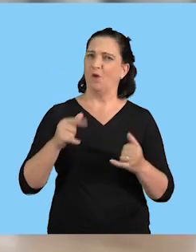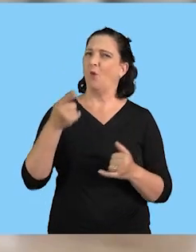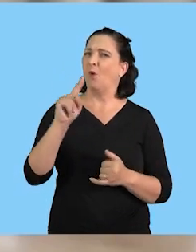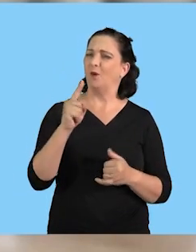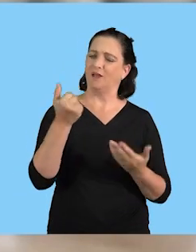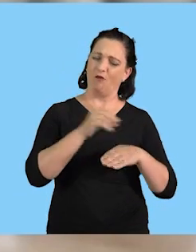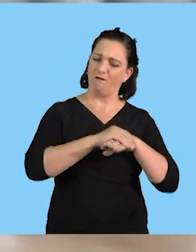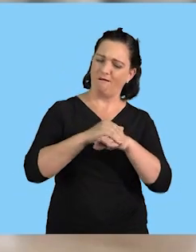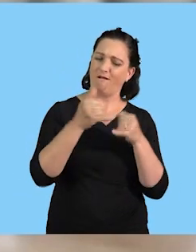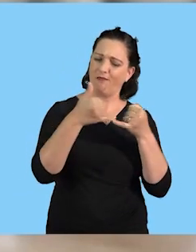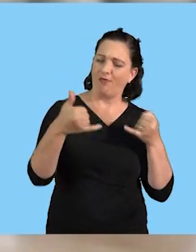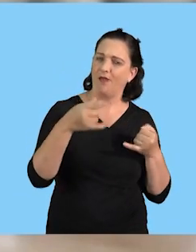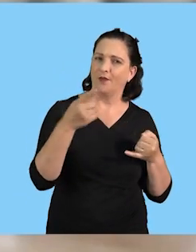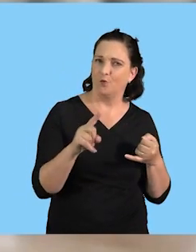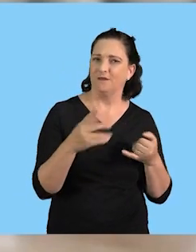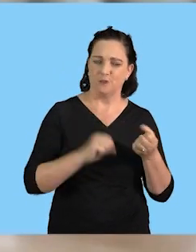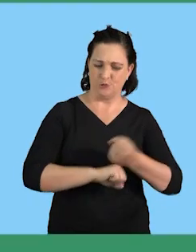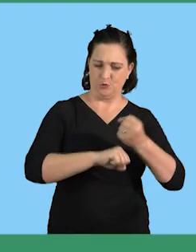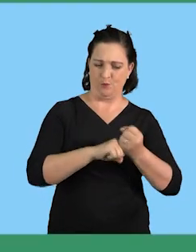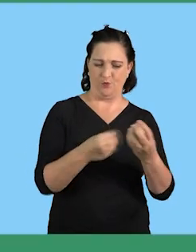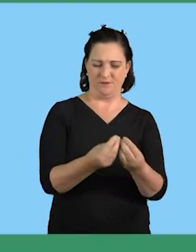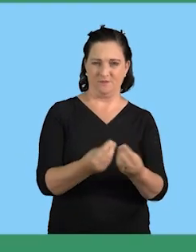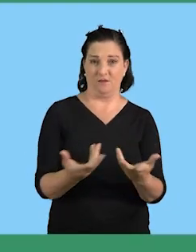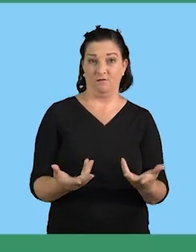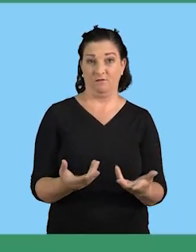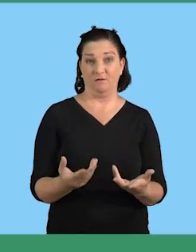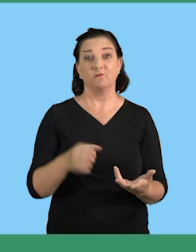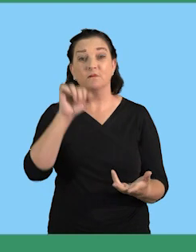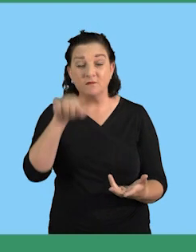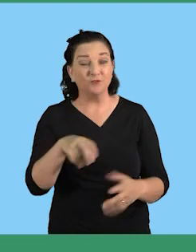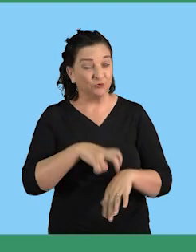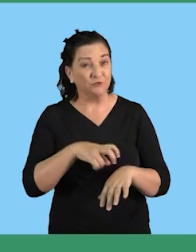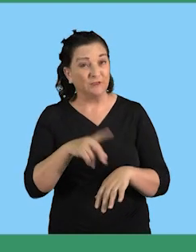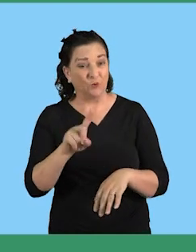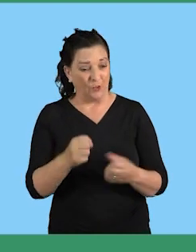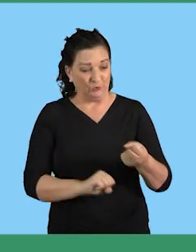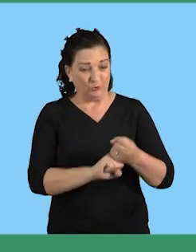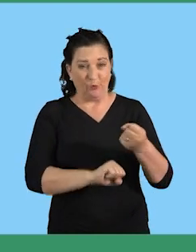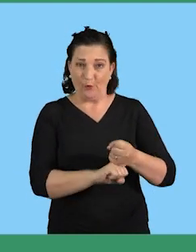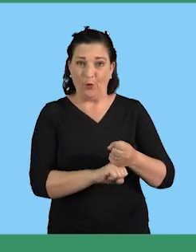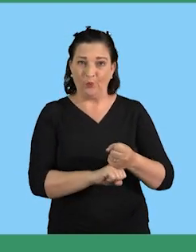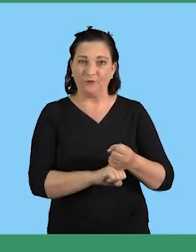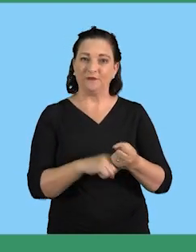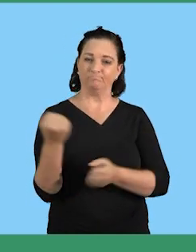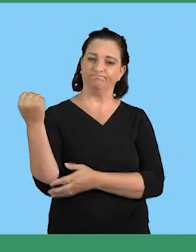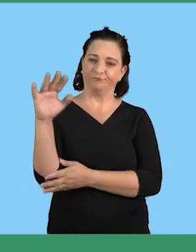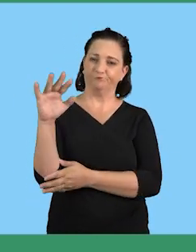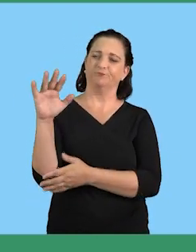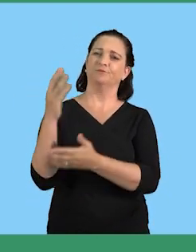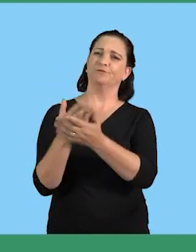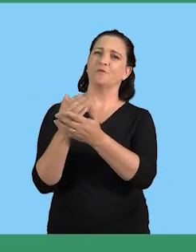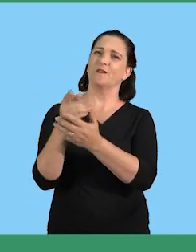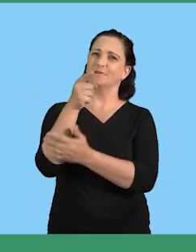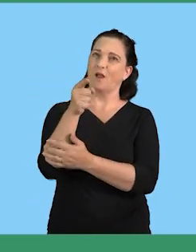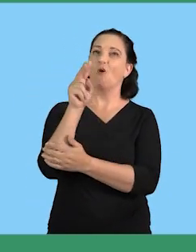guidelines on how to prepare for the support materials? Because obviously you will need support materials. Why? To enhance your presentation,